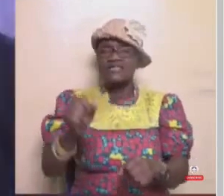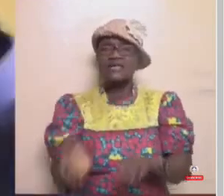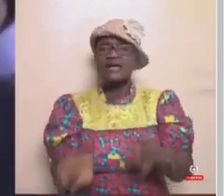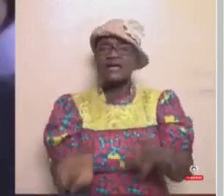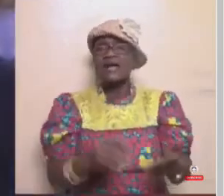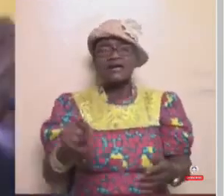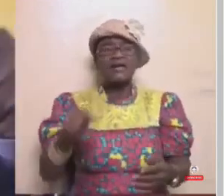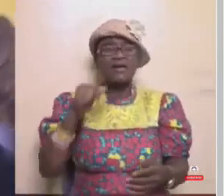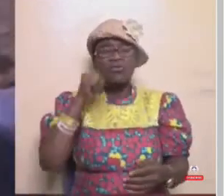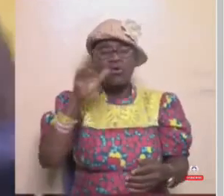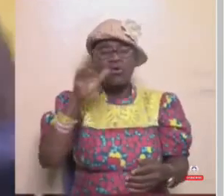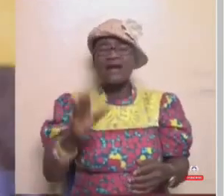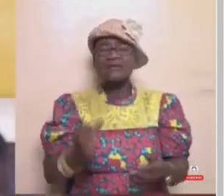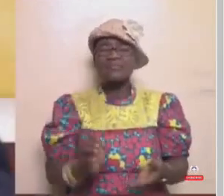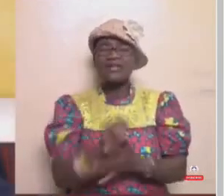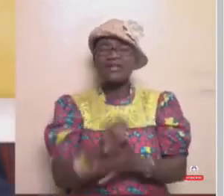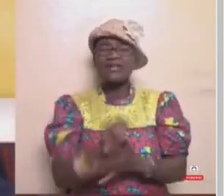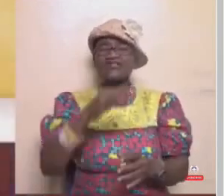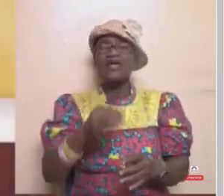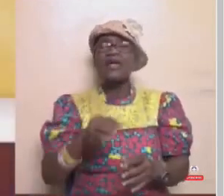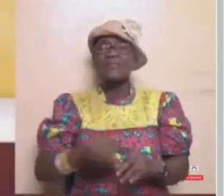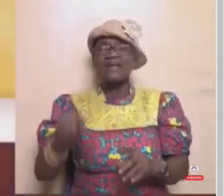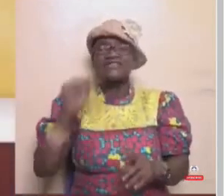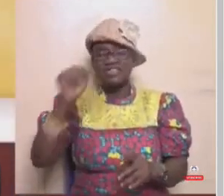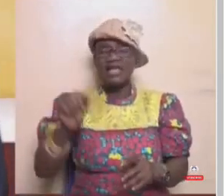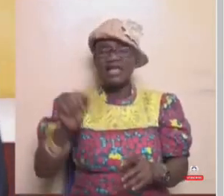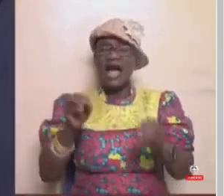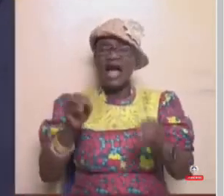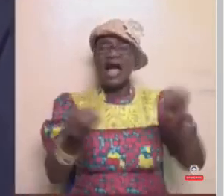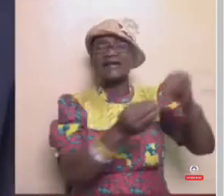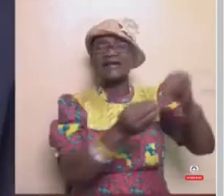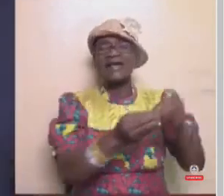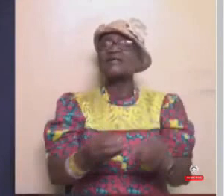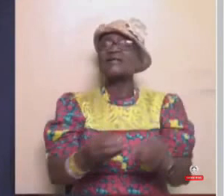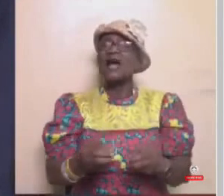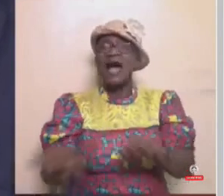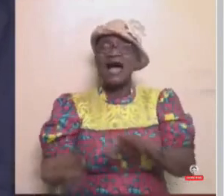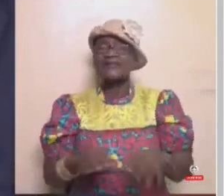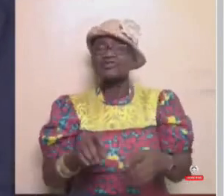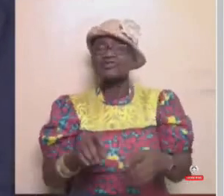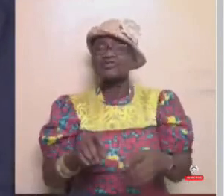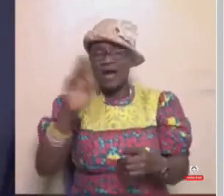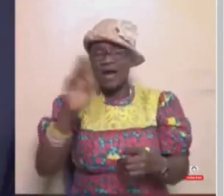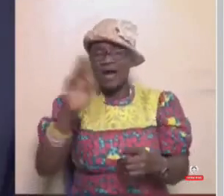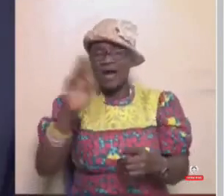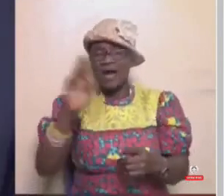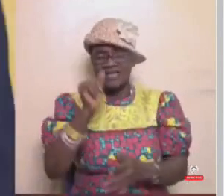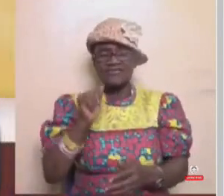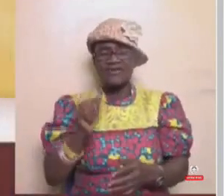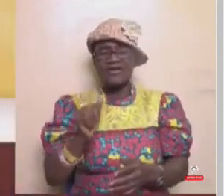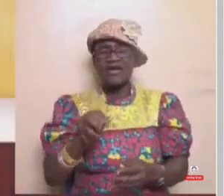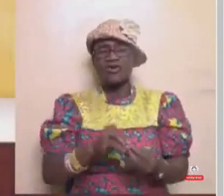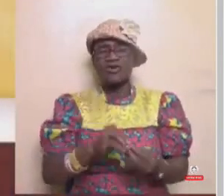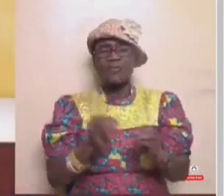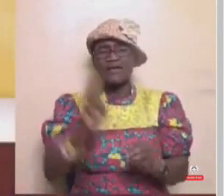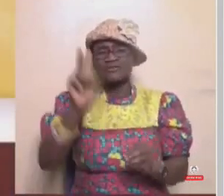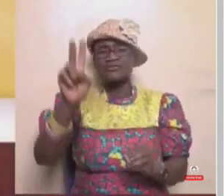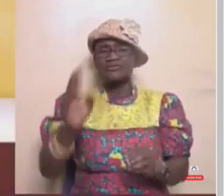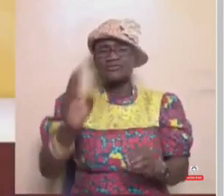she added action to her belief. She took action. Number two, take a step of